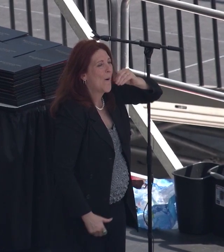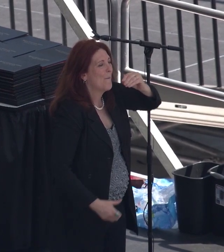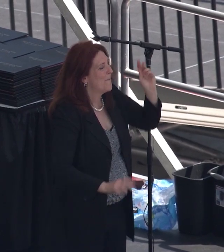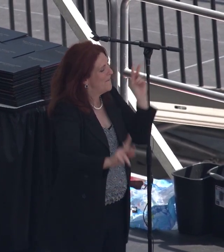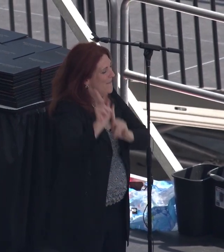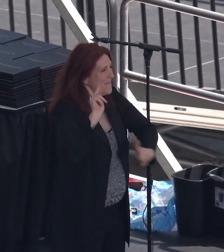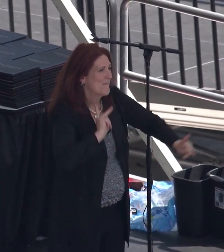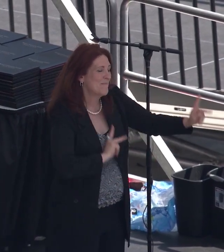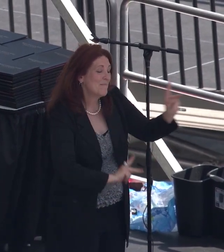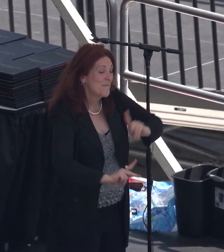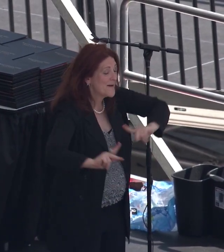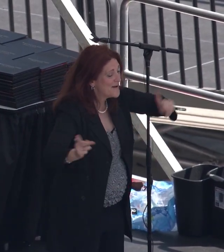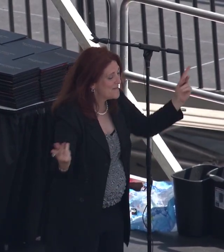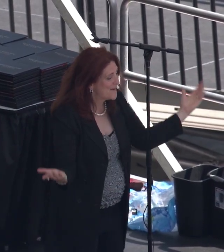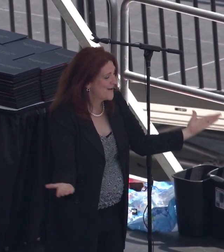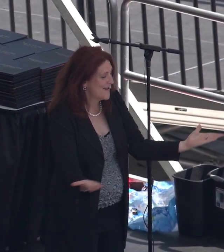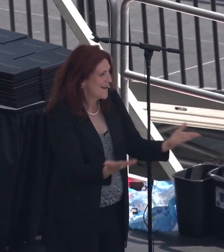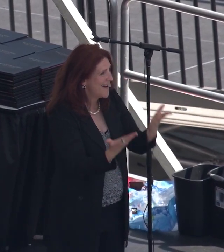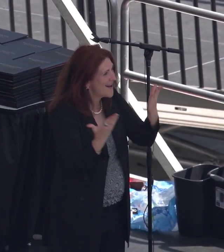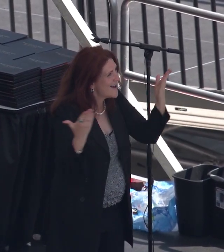home of the